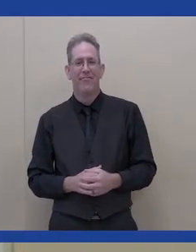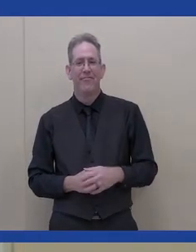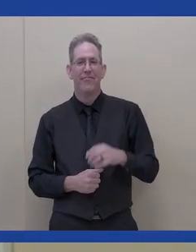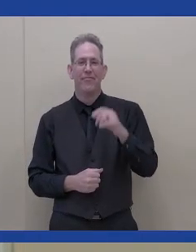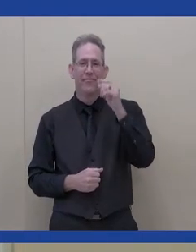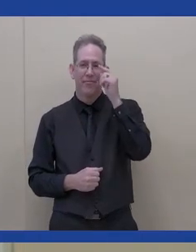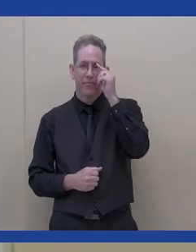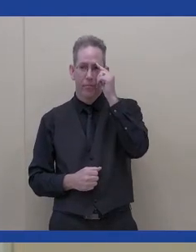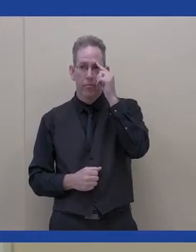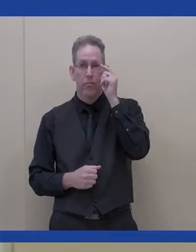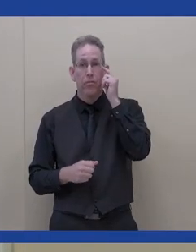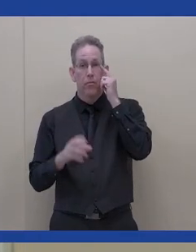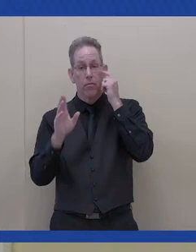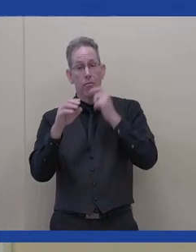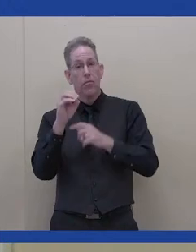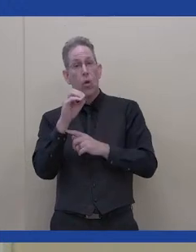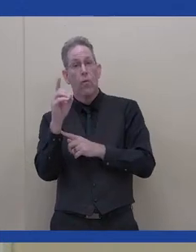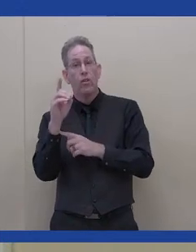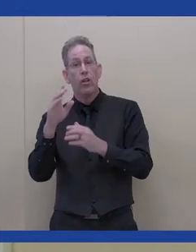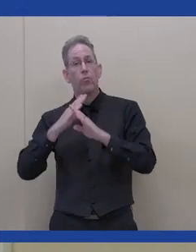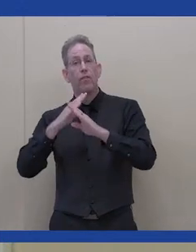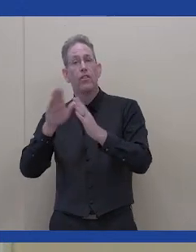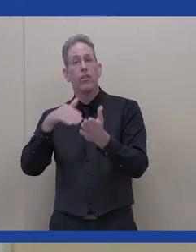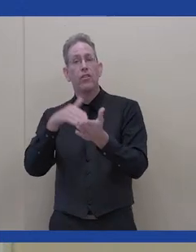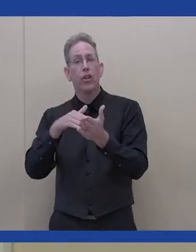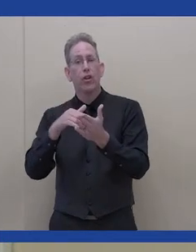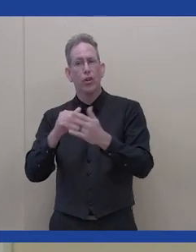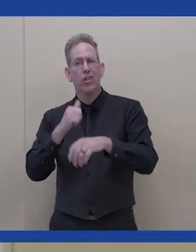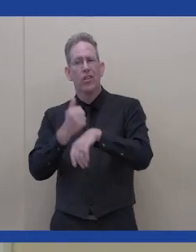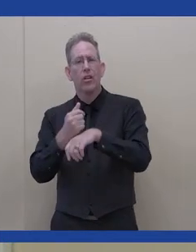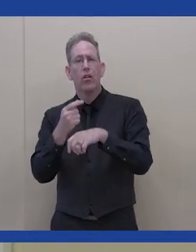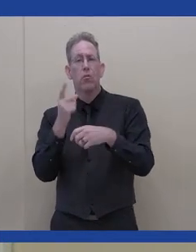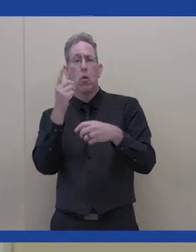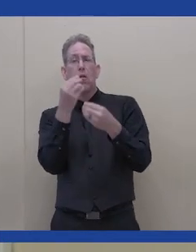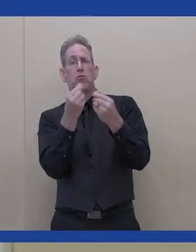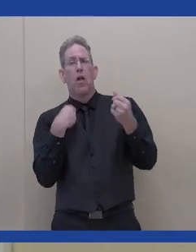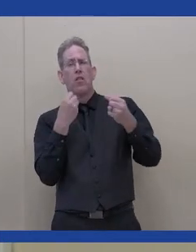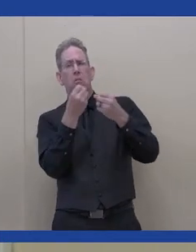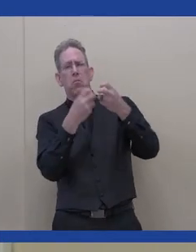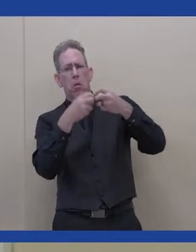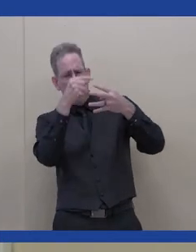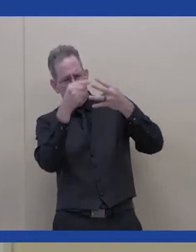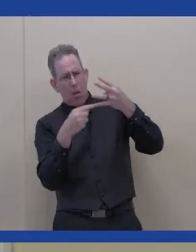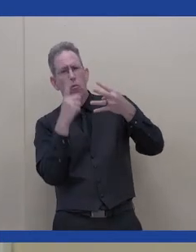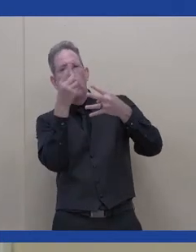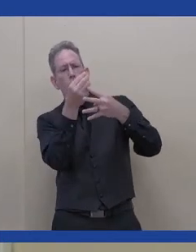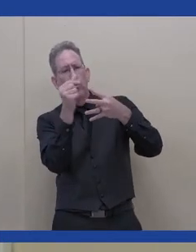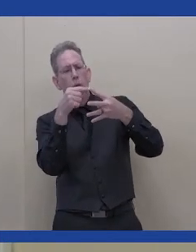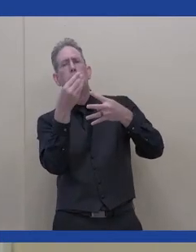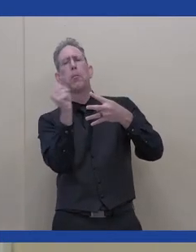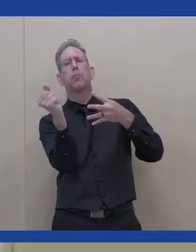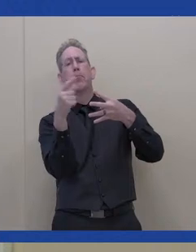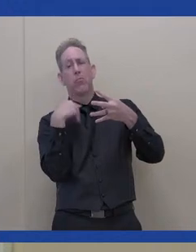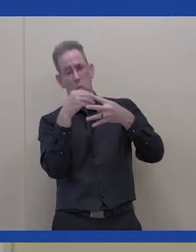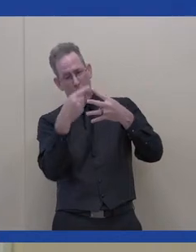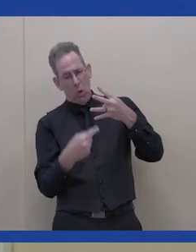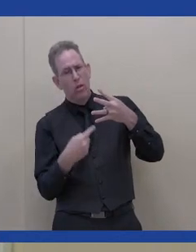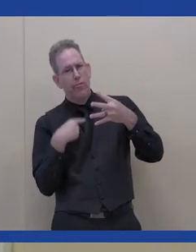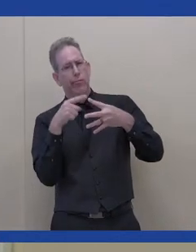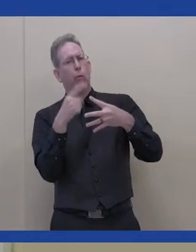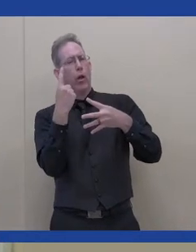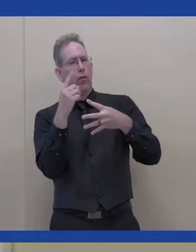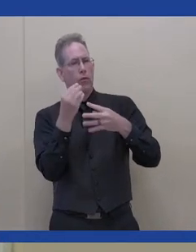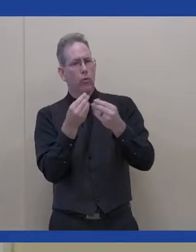Overdose prevention centers are simply one part of the solution. We know that Vermont lacks crucial resources to support those struggling